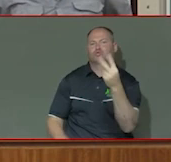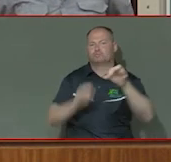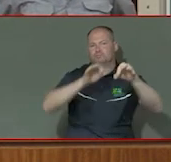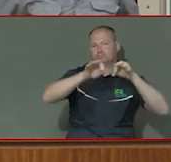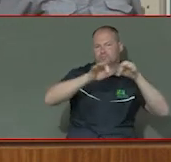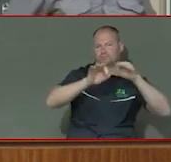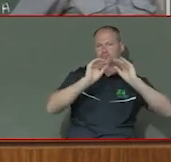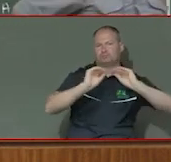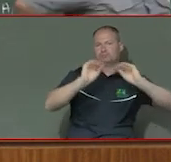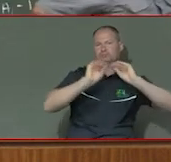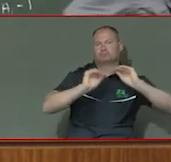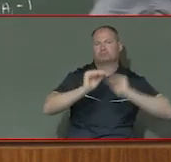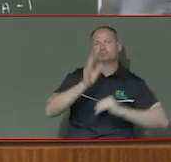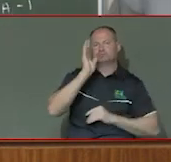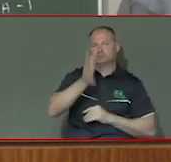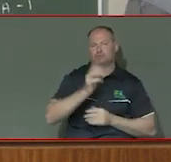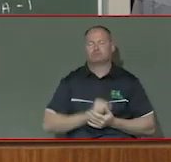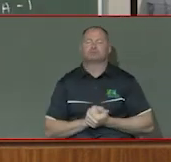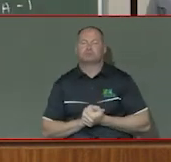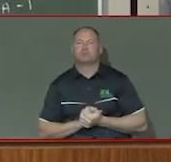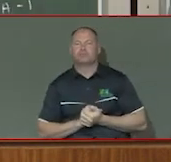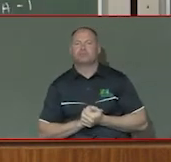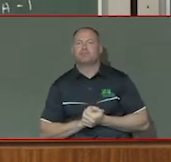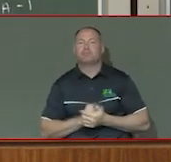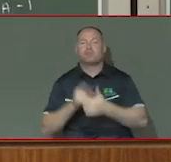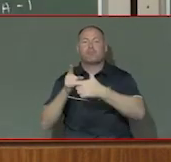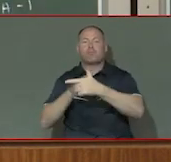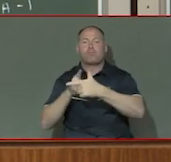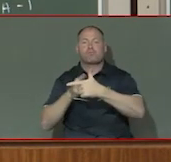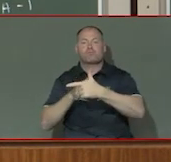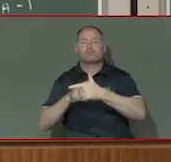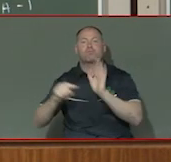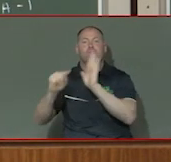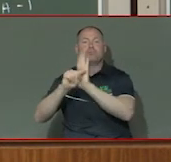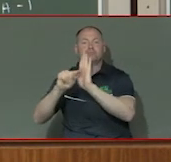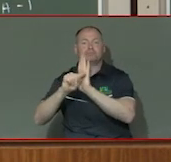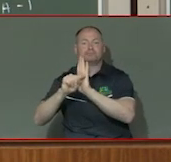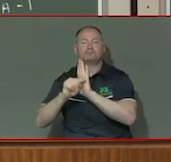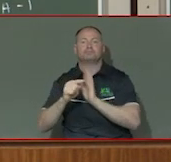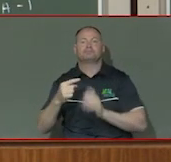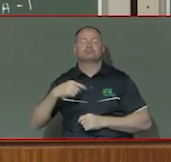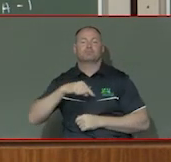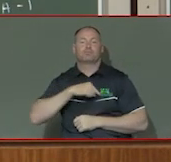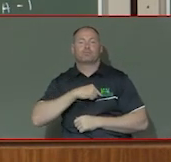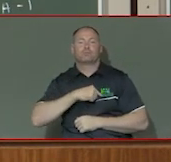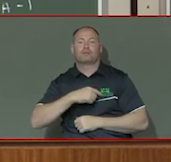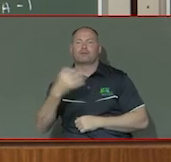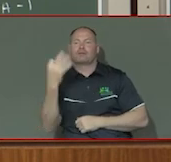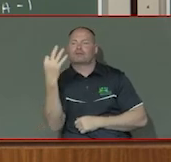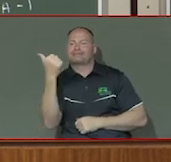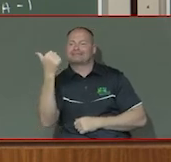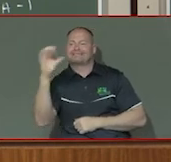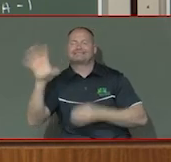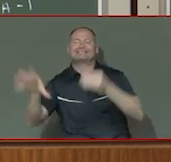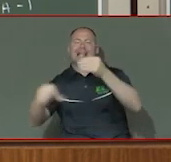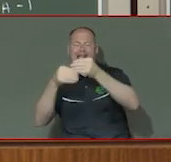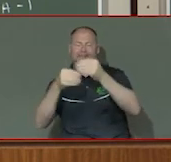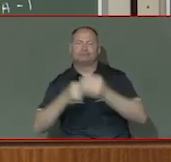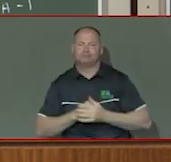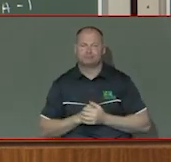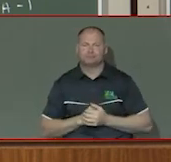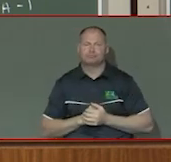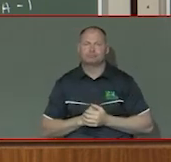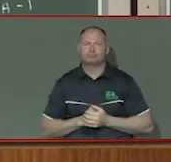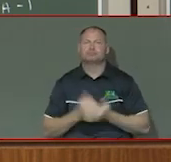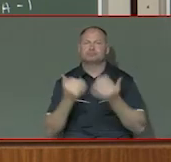methods in this specific sum. If it's a negative angle, we add 360. So it becomes the